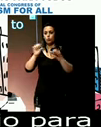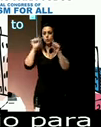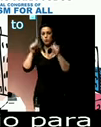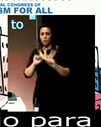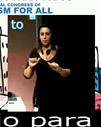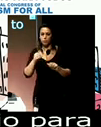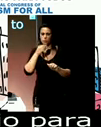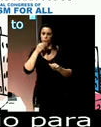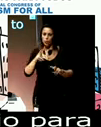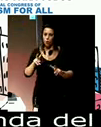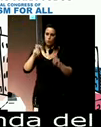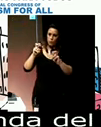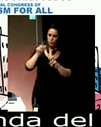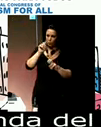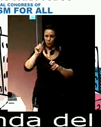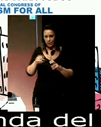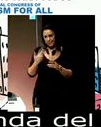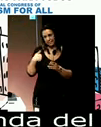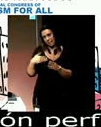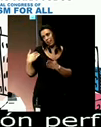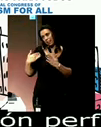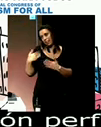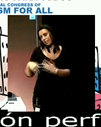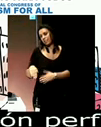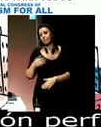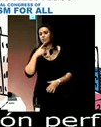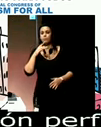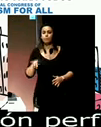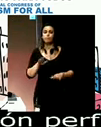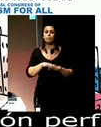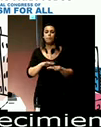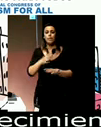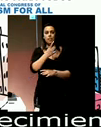new technology point of view?